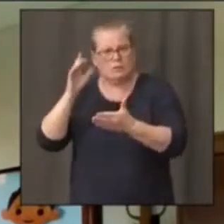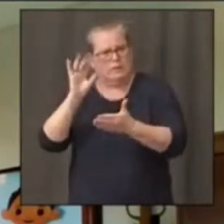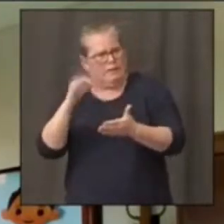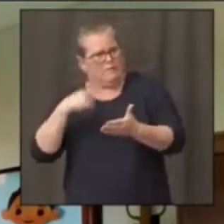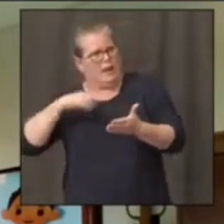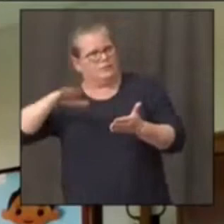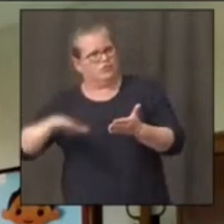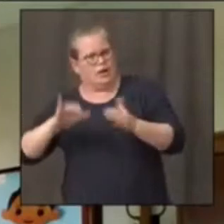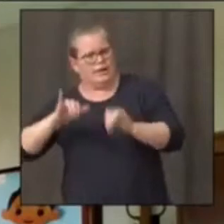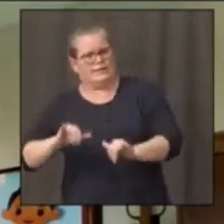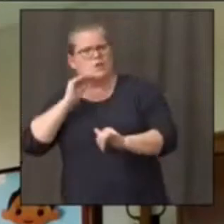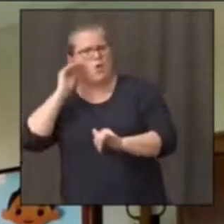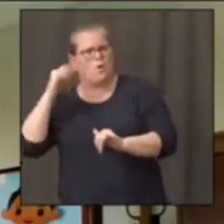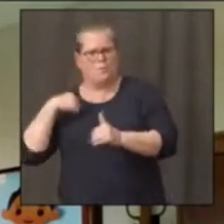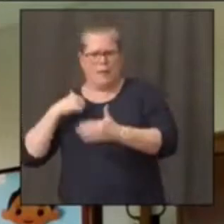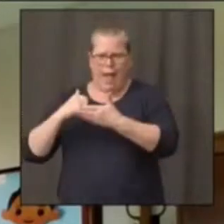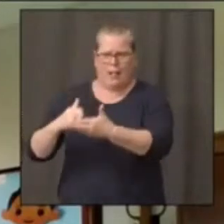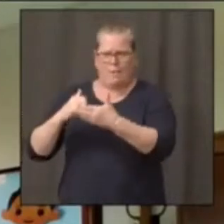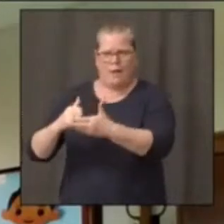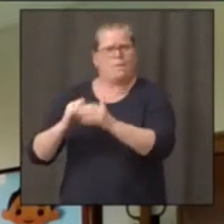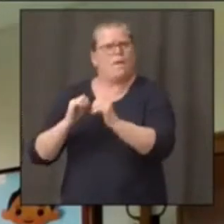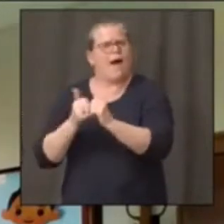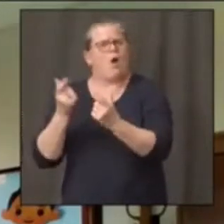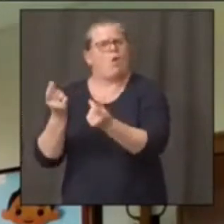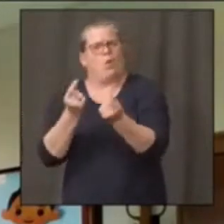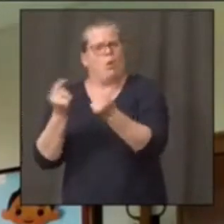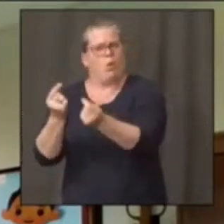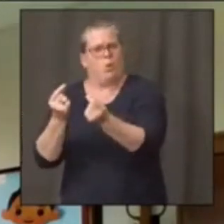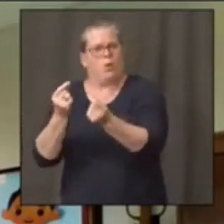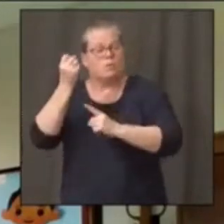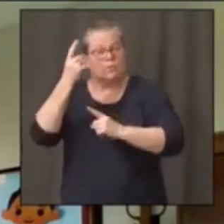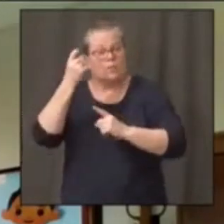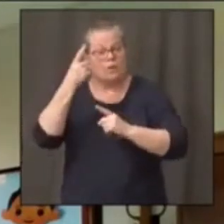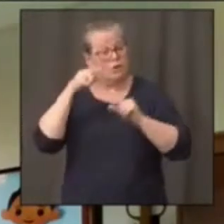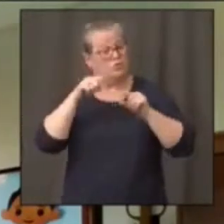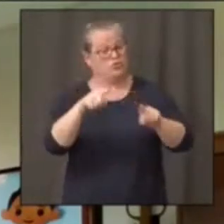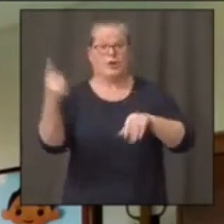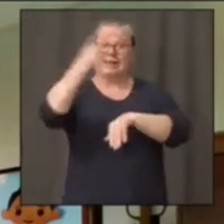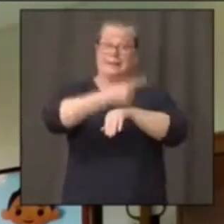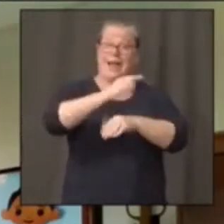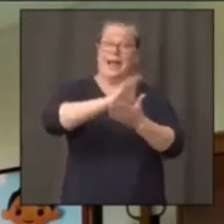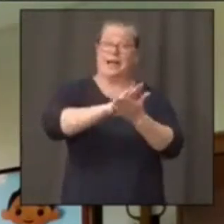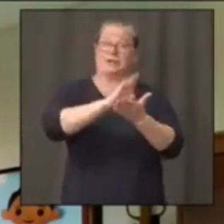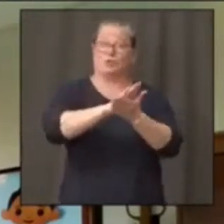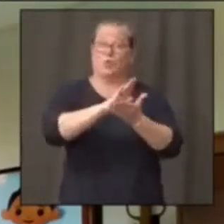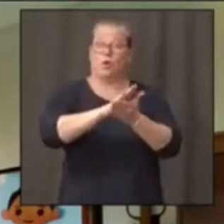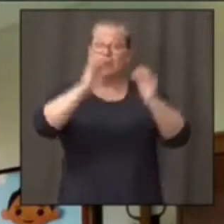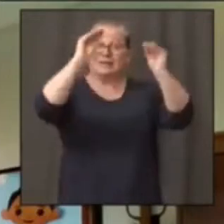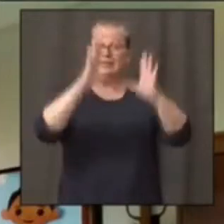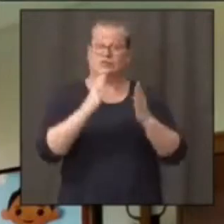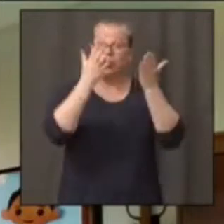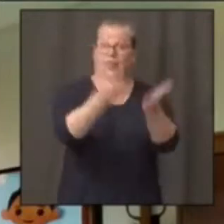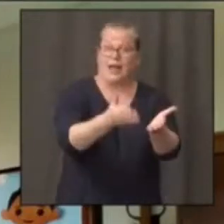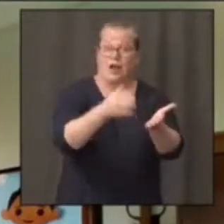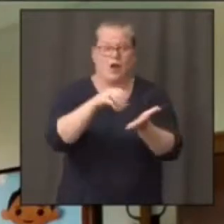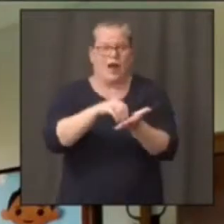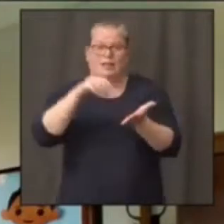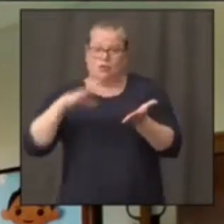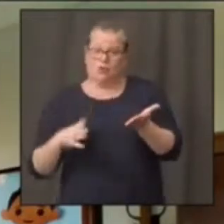we recognize if teachers have students in front of them during the day, we're not expecting a second shift